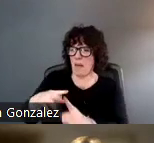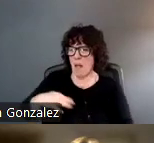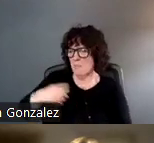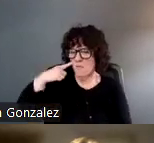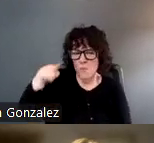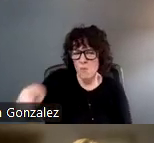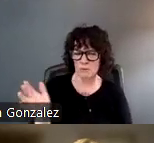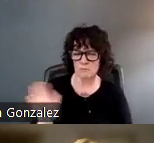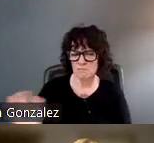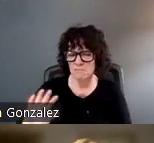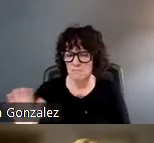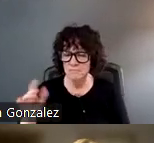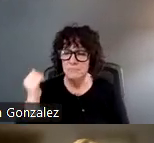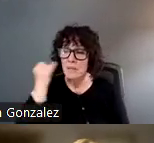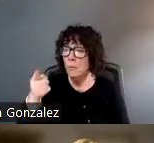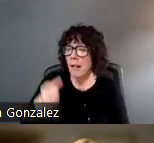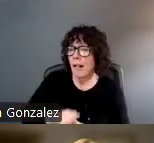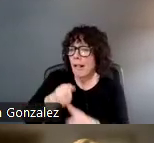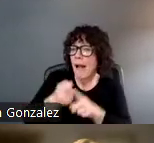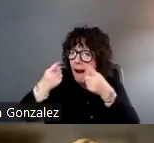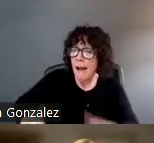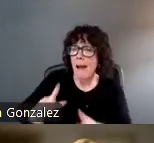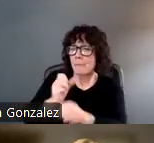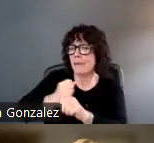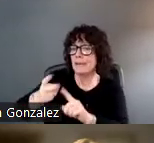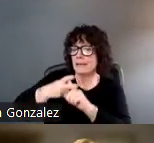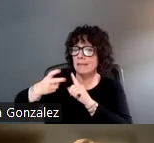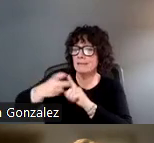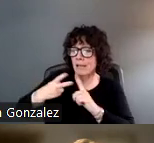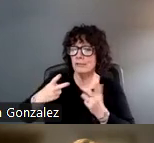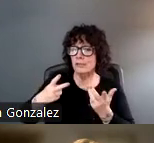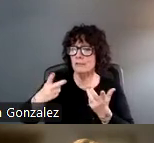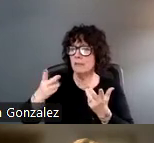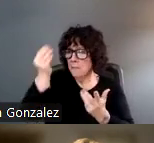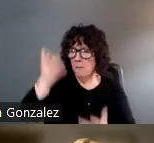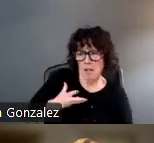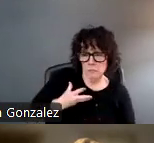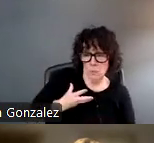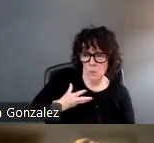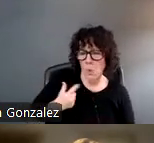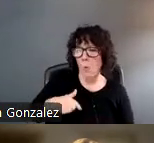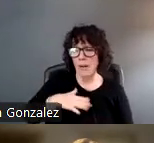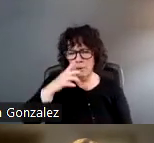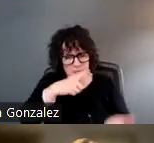it is that you're receiving. And we may, depending on how they do it, we may report them to the law enforcement authorities.